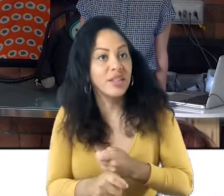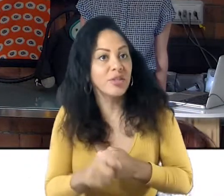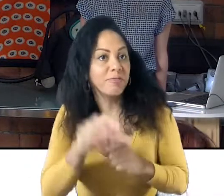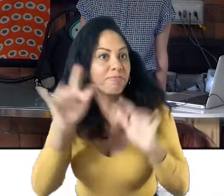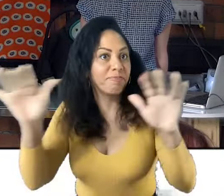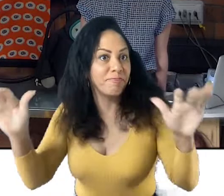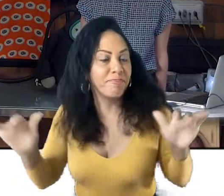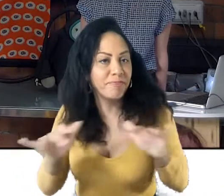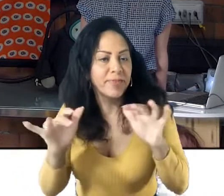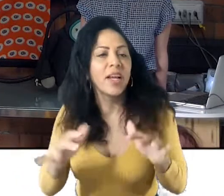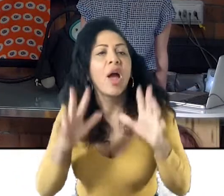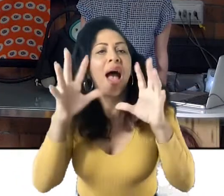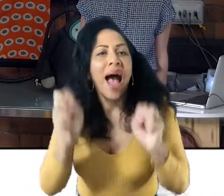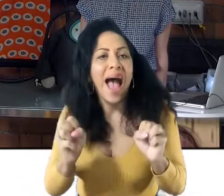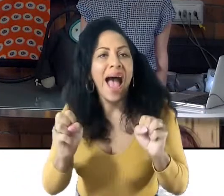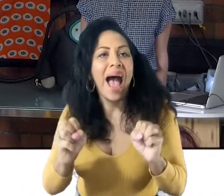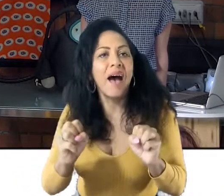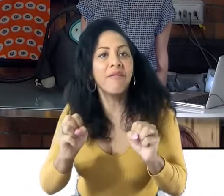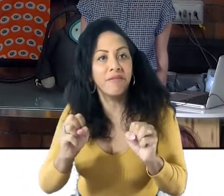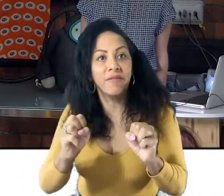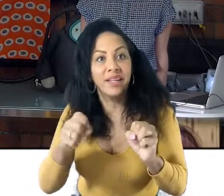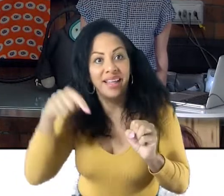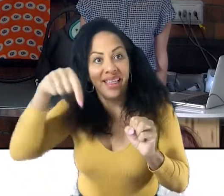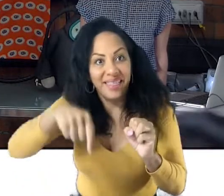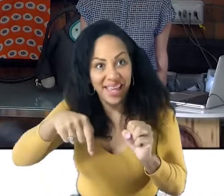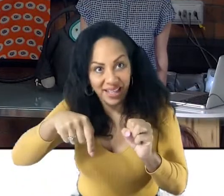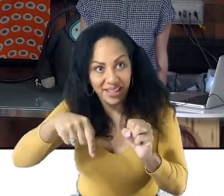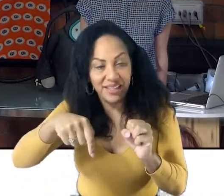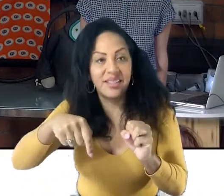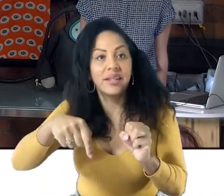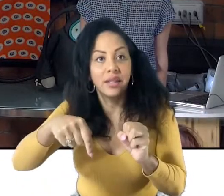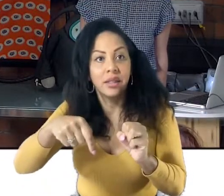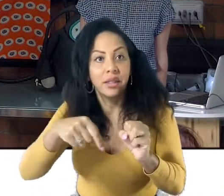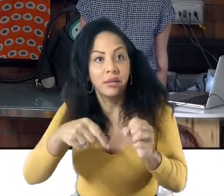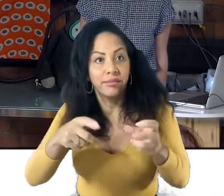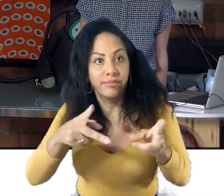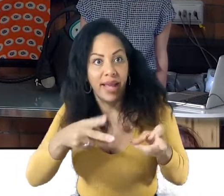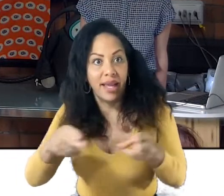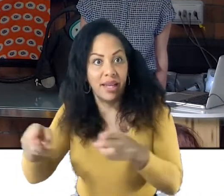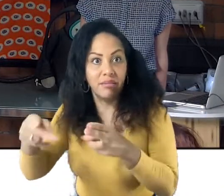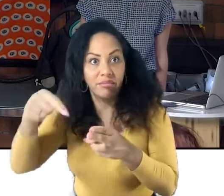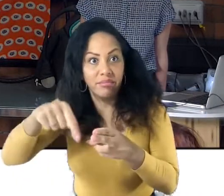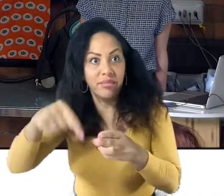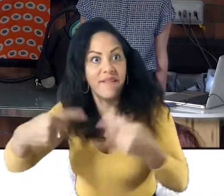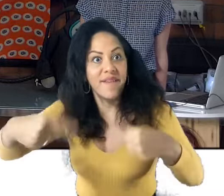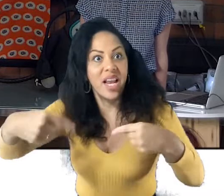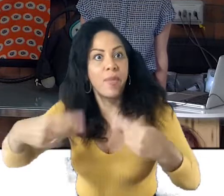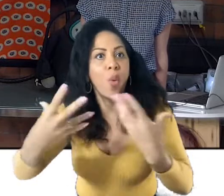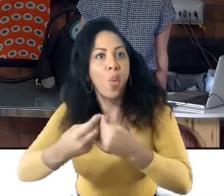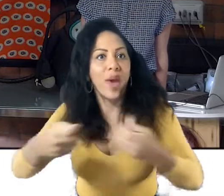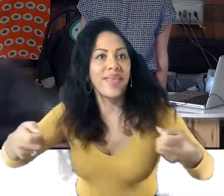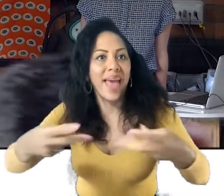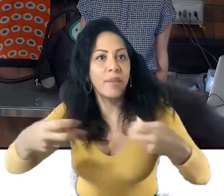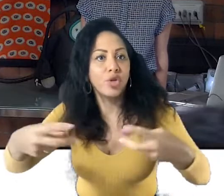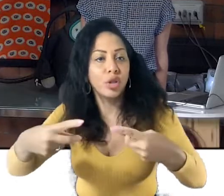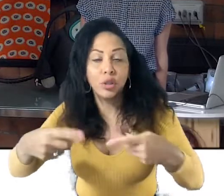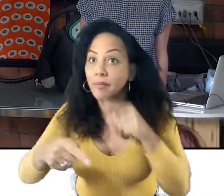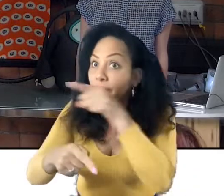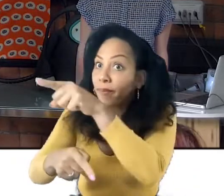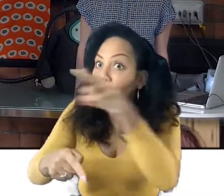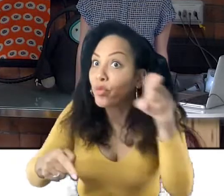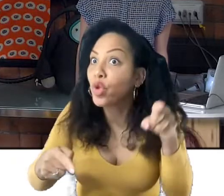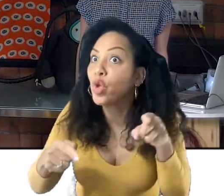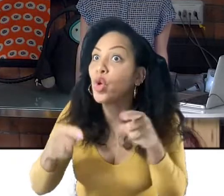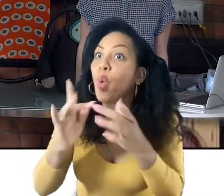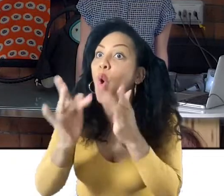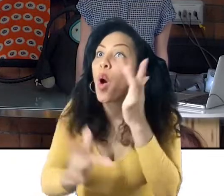that you've got after the talk is finished. And for those of you who are present online and in person, there's a Q&A at the end of the talk.